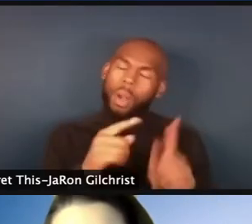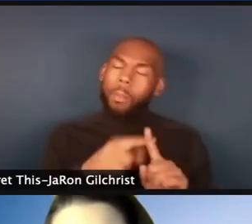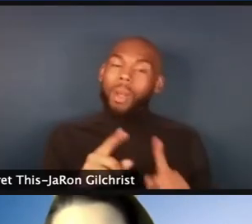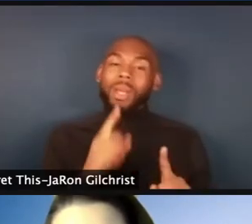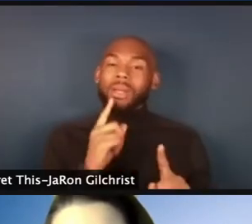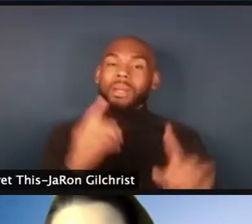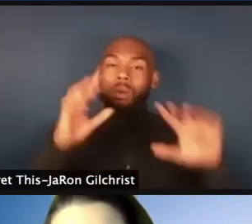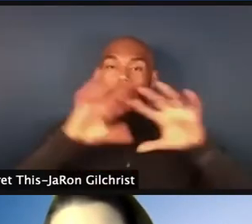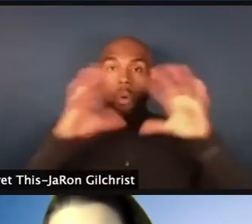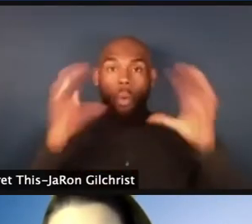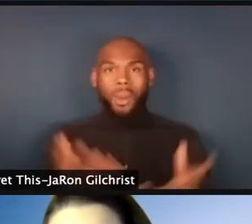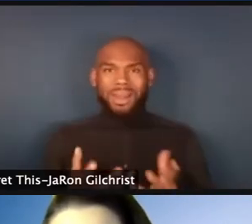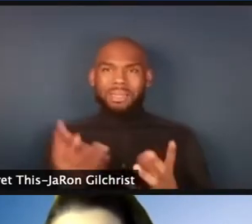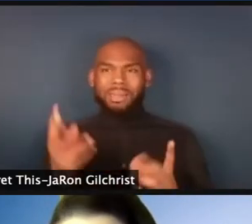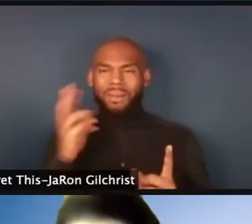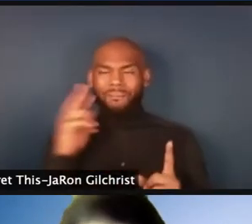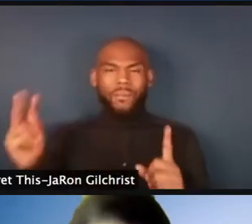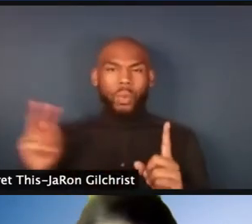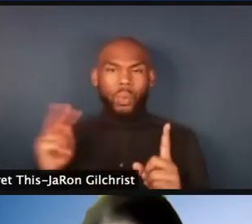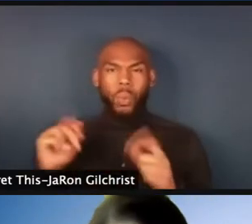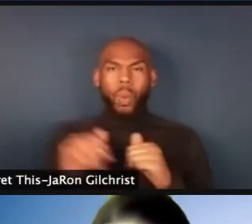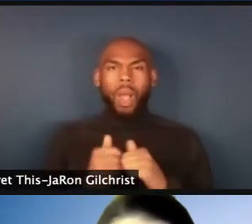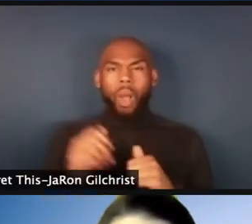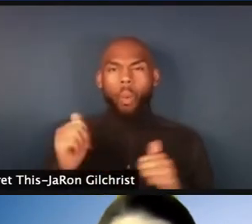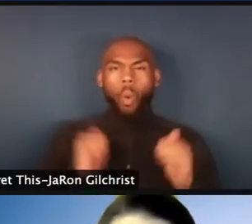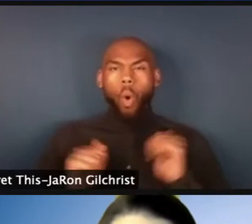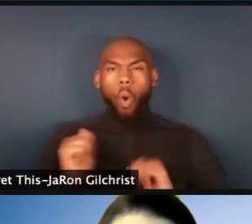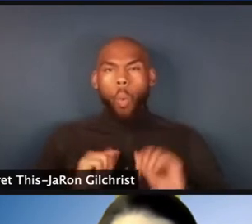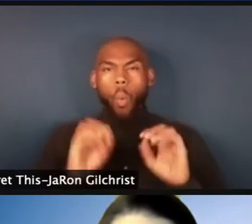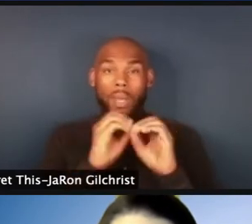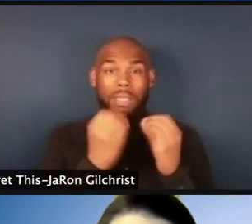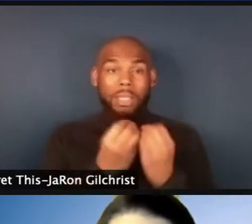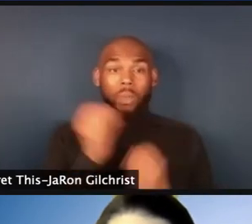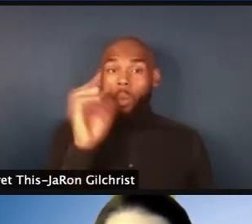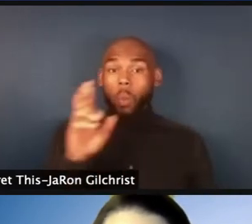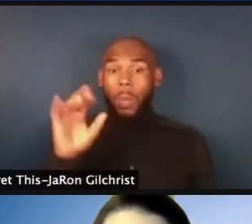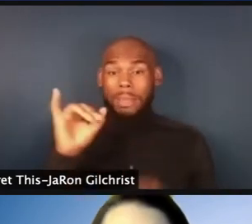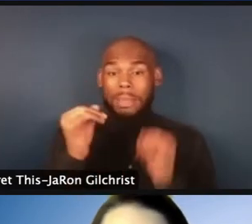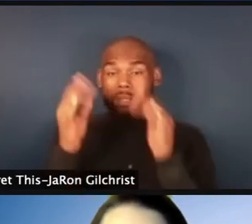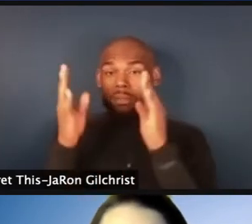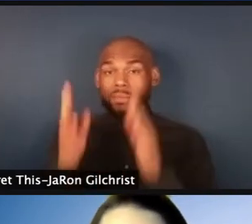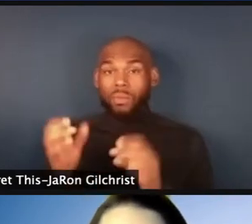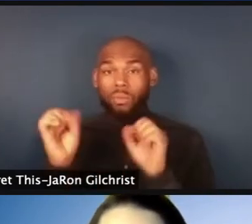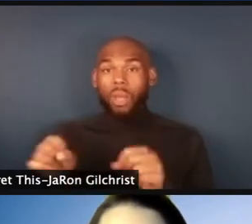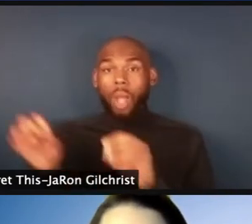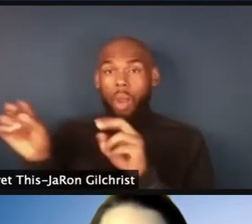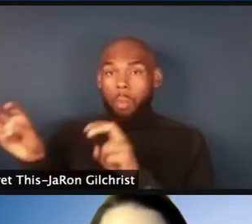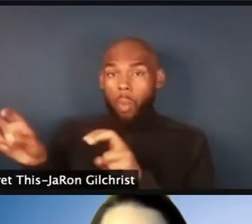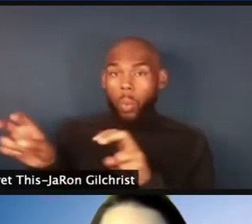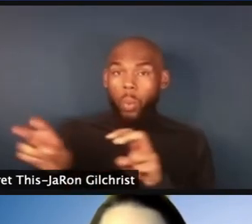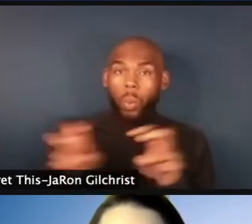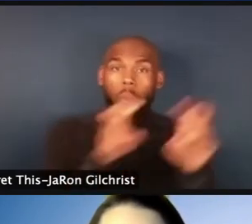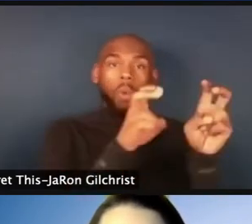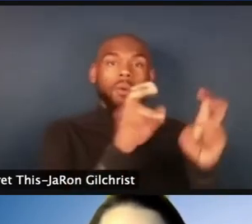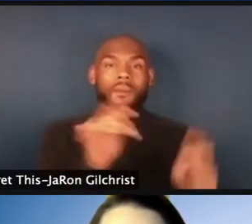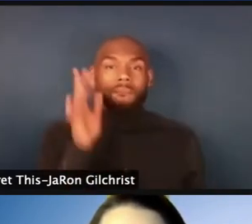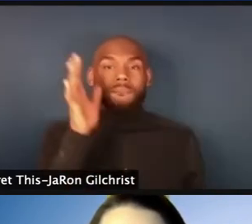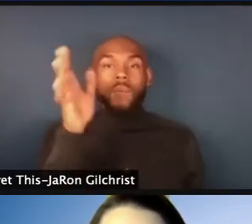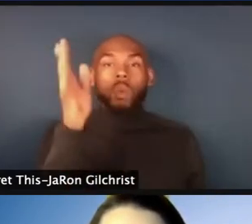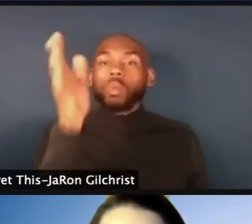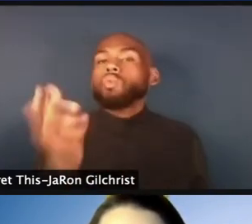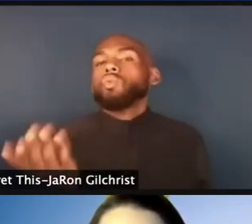view of how an arts organization or an individual can start to move towards that future that might